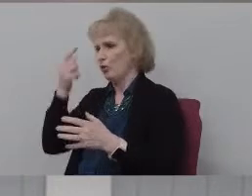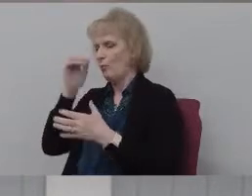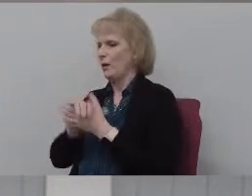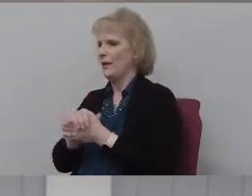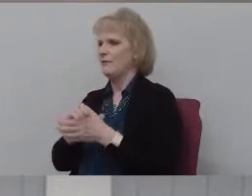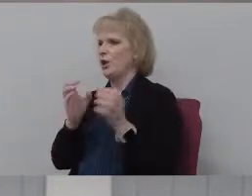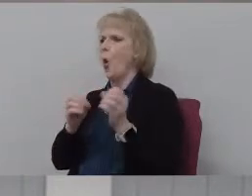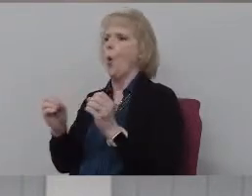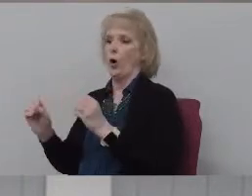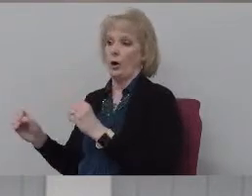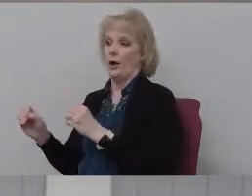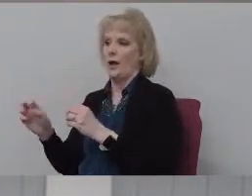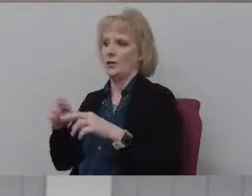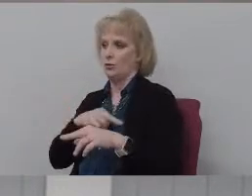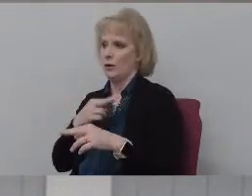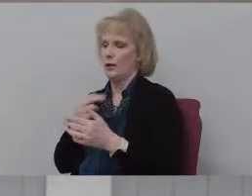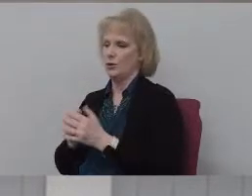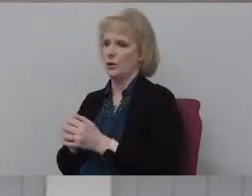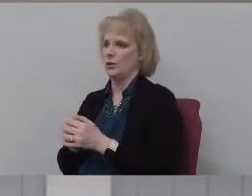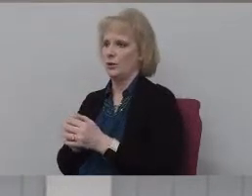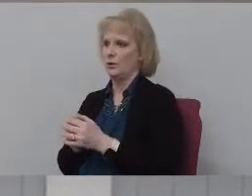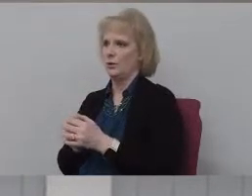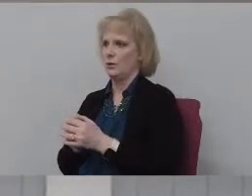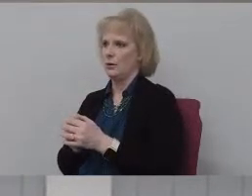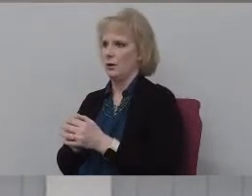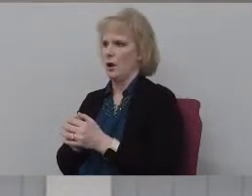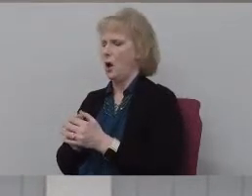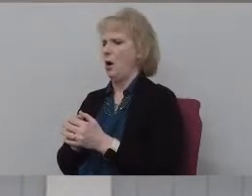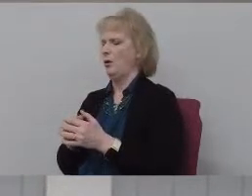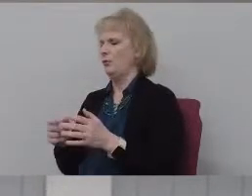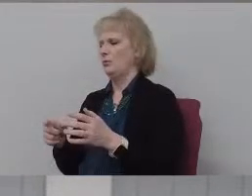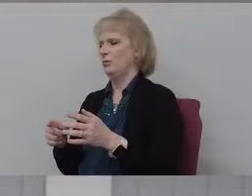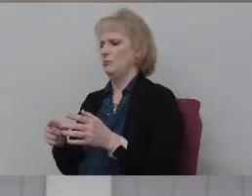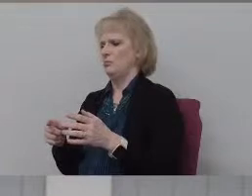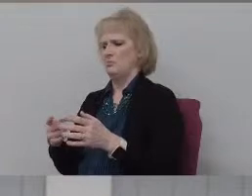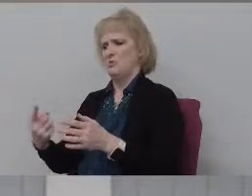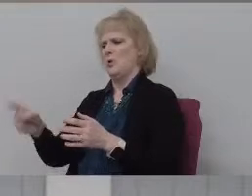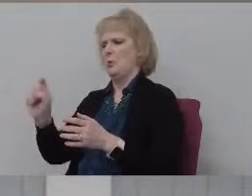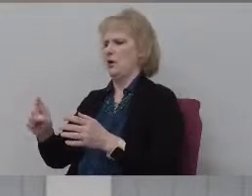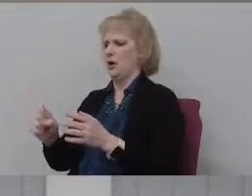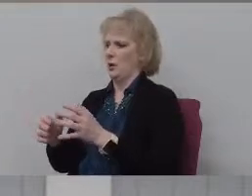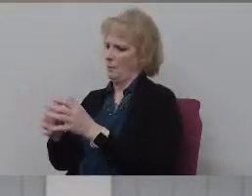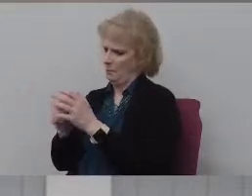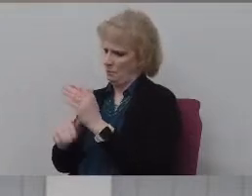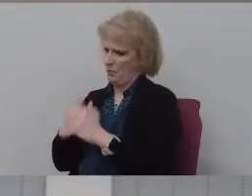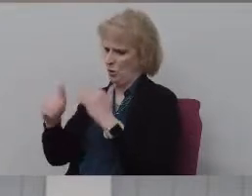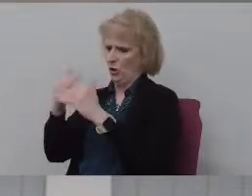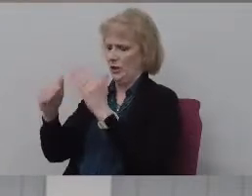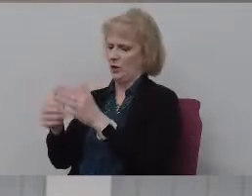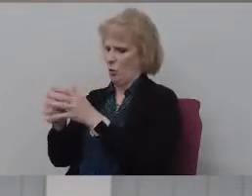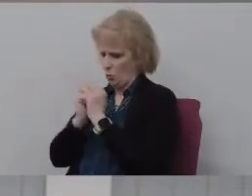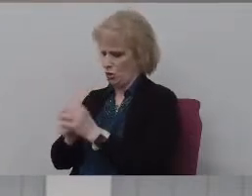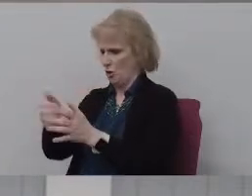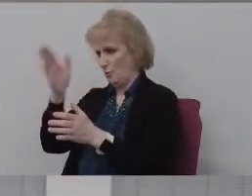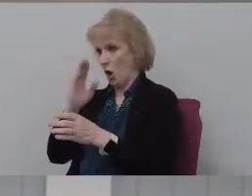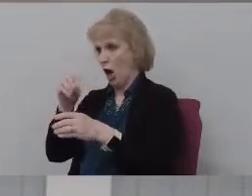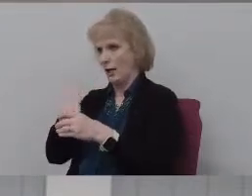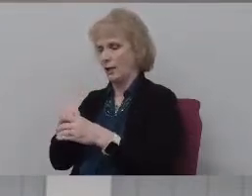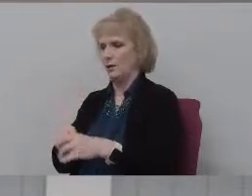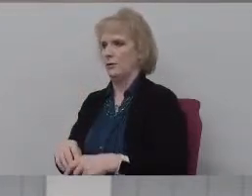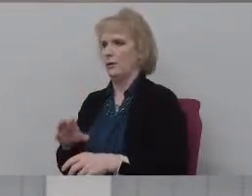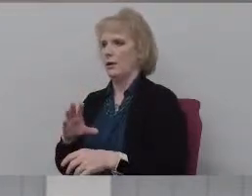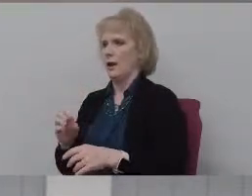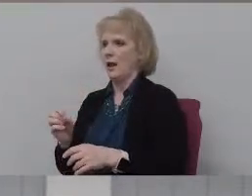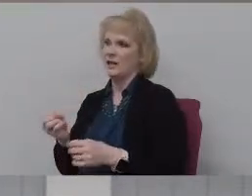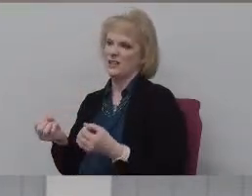is the believers and it's not the building. You don't need a building to worship God in. And very, very frequently someone